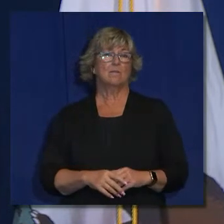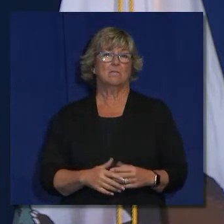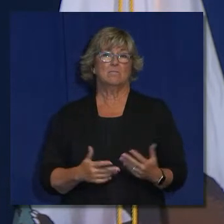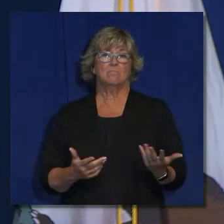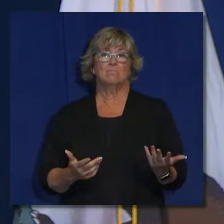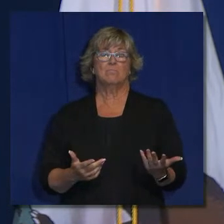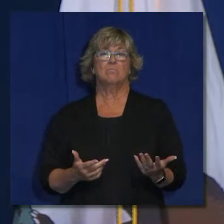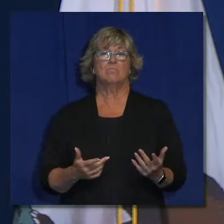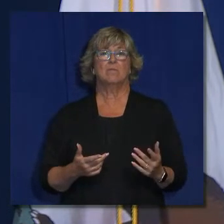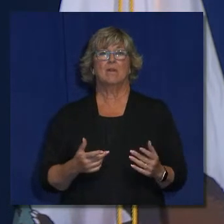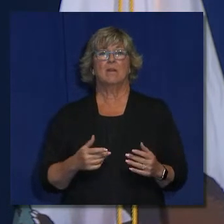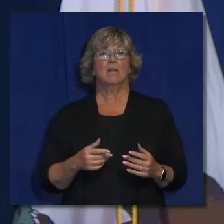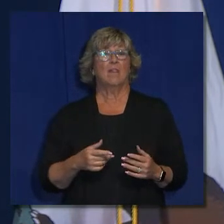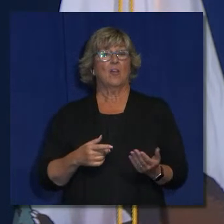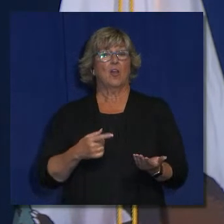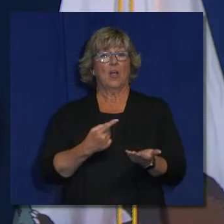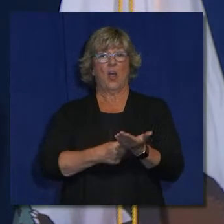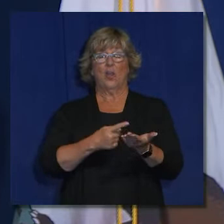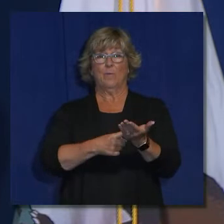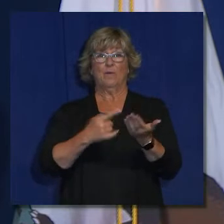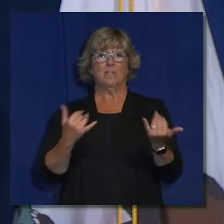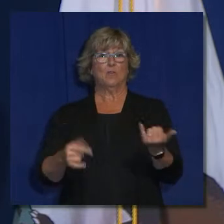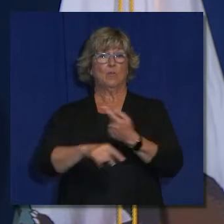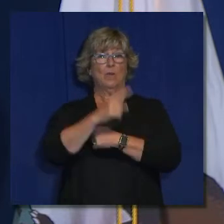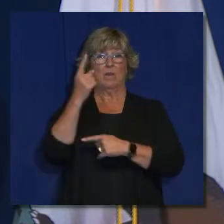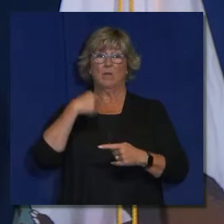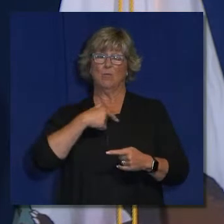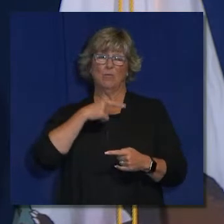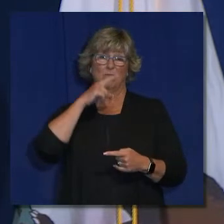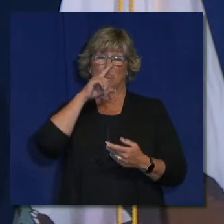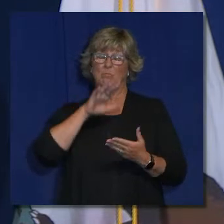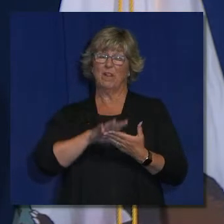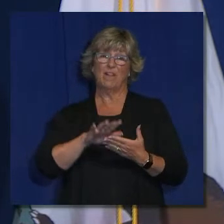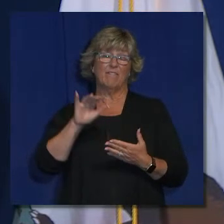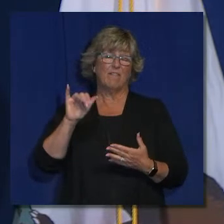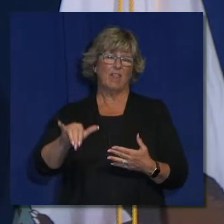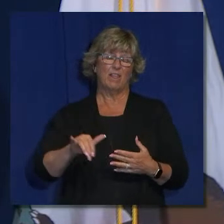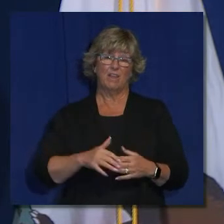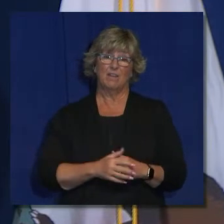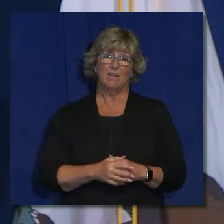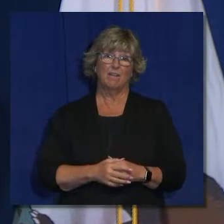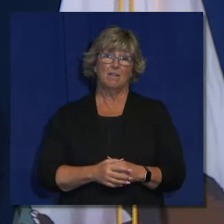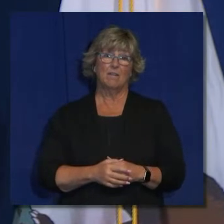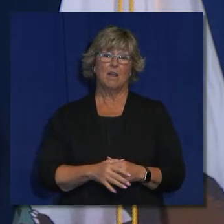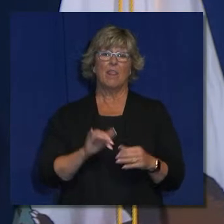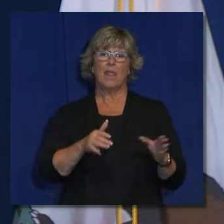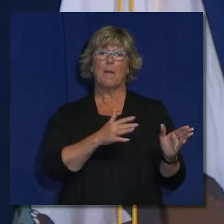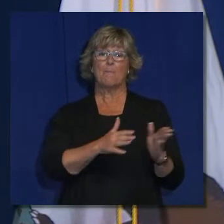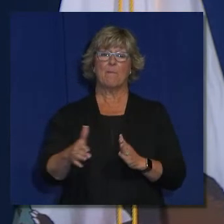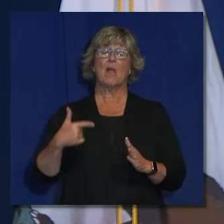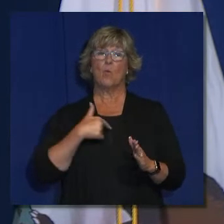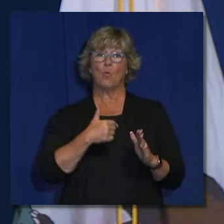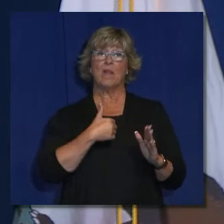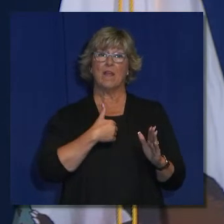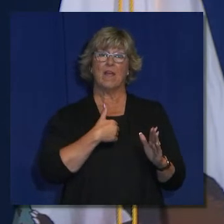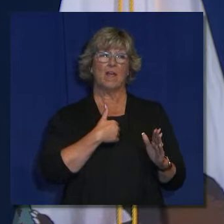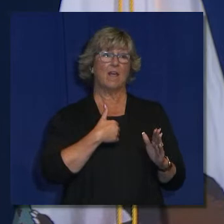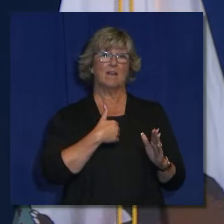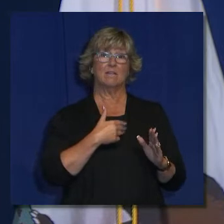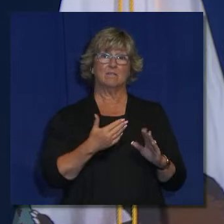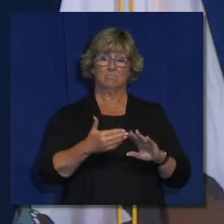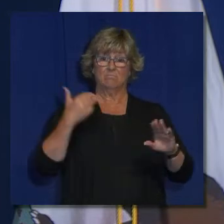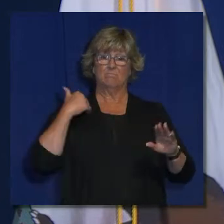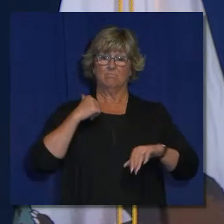their specific arguments today. But we believe that plan we put out well over 2 years